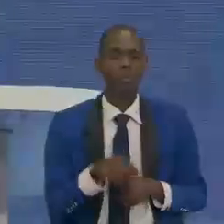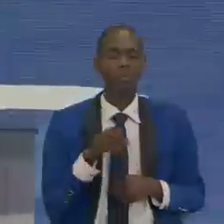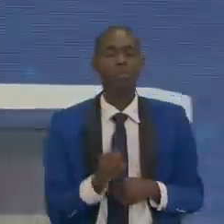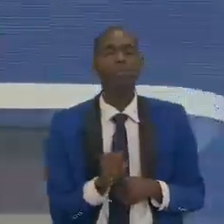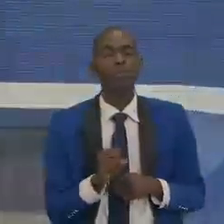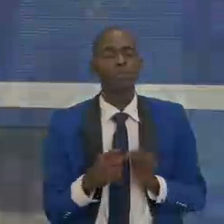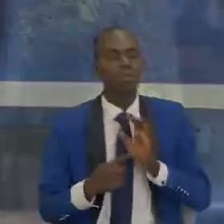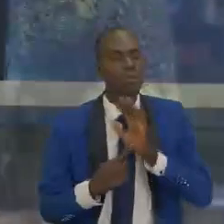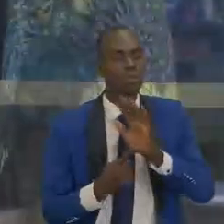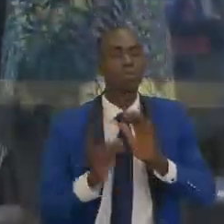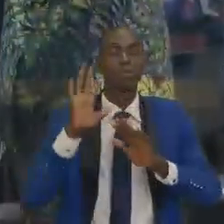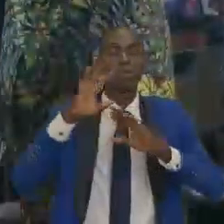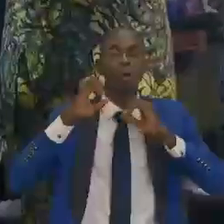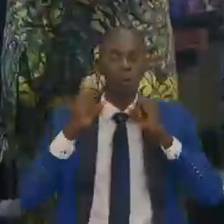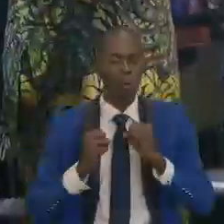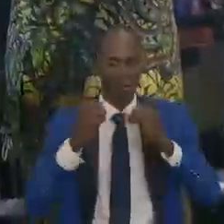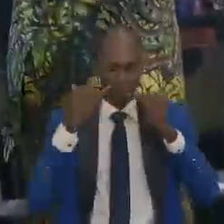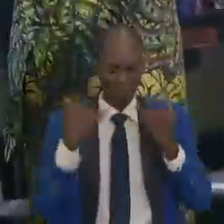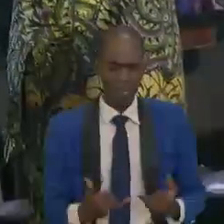manifest your power right now.